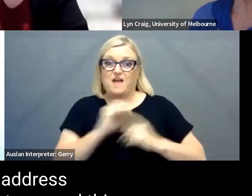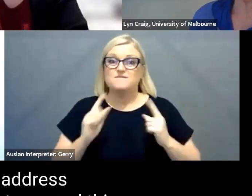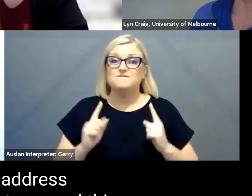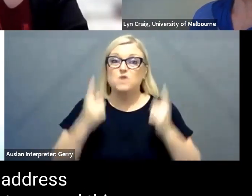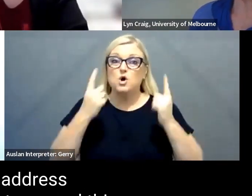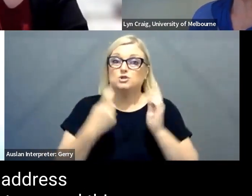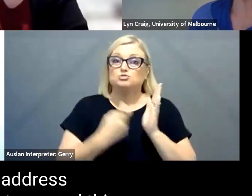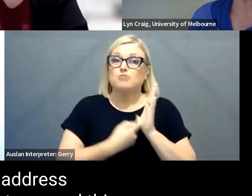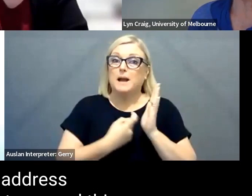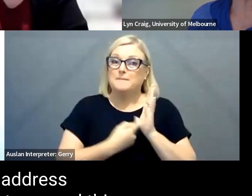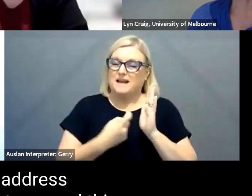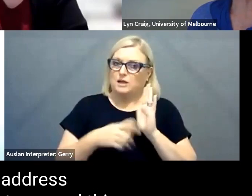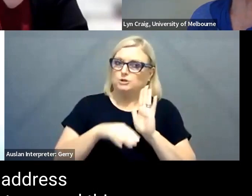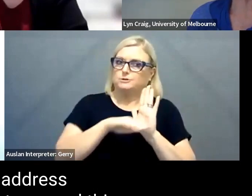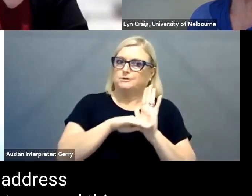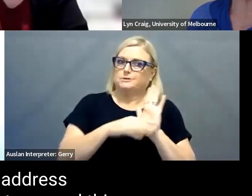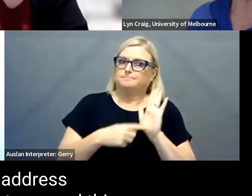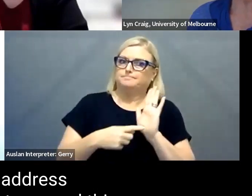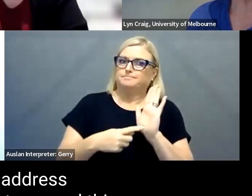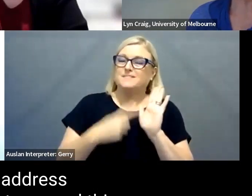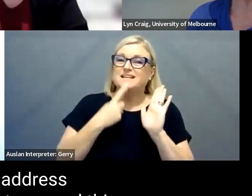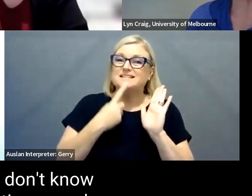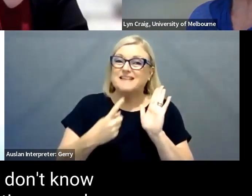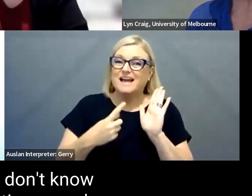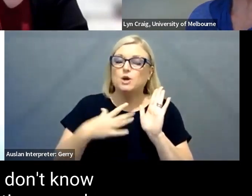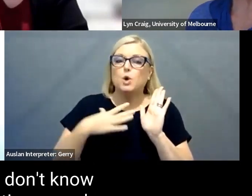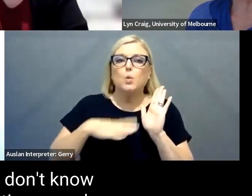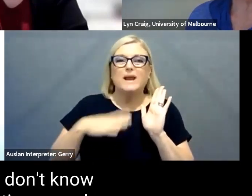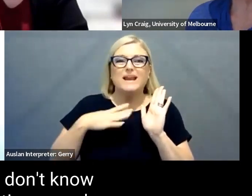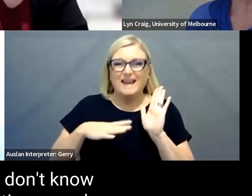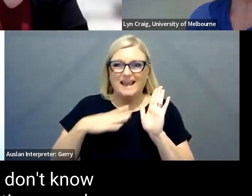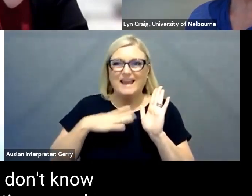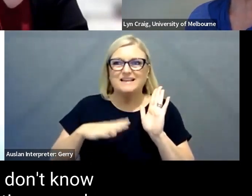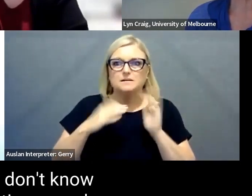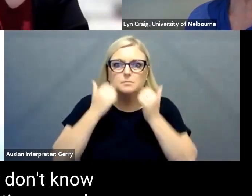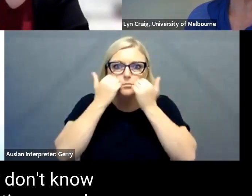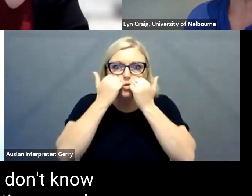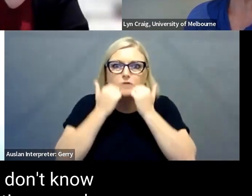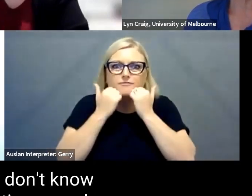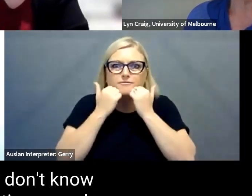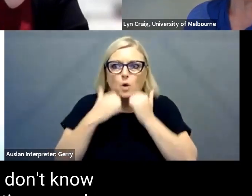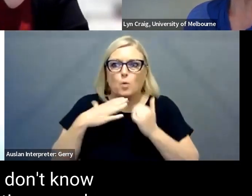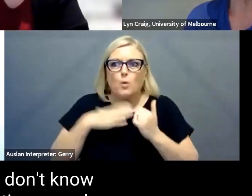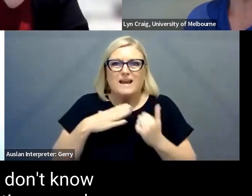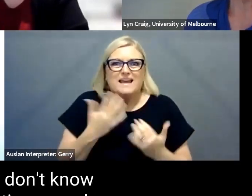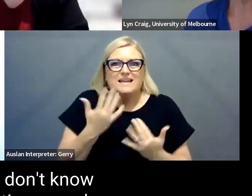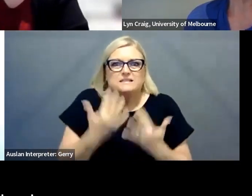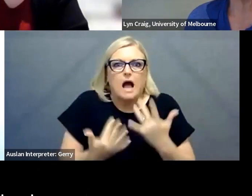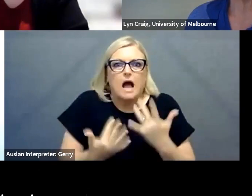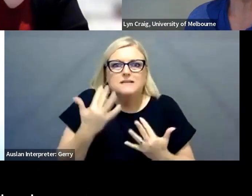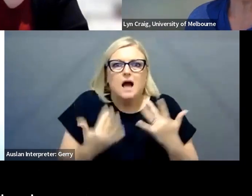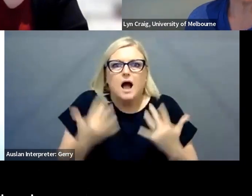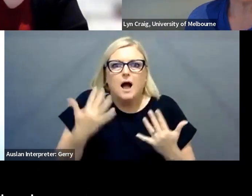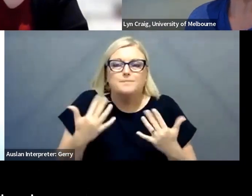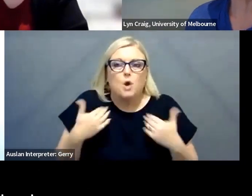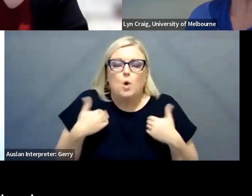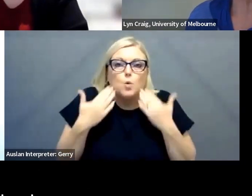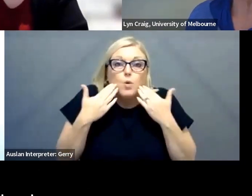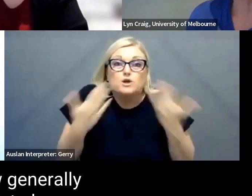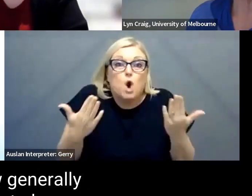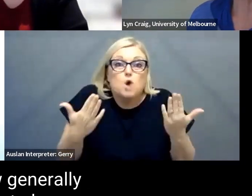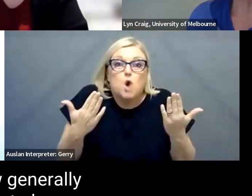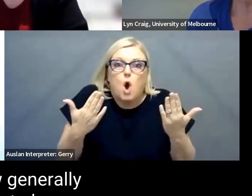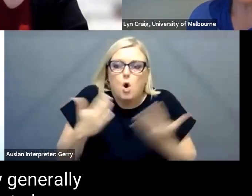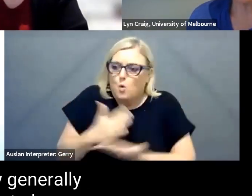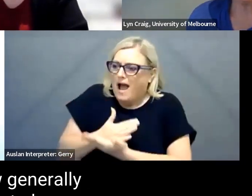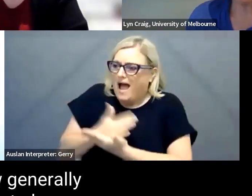to get to address the data poverty around this. We simply don't know how much time people are spending in care. Who